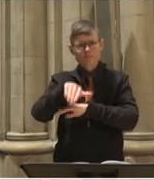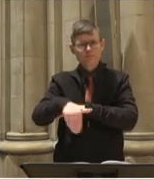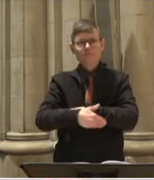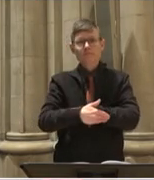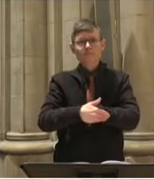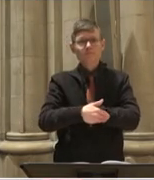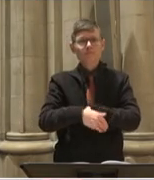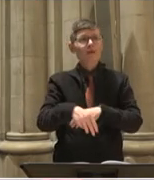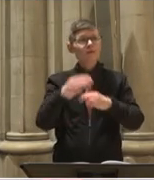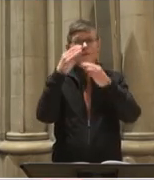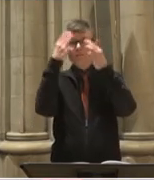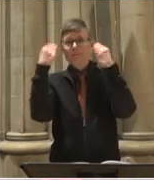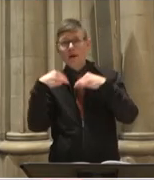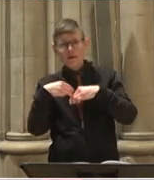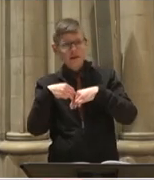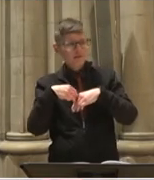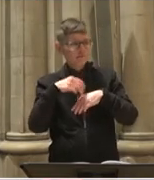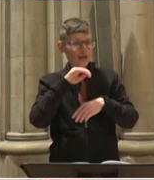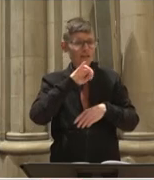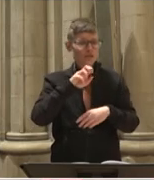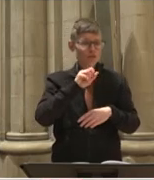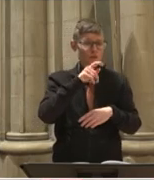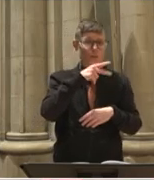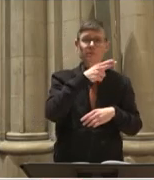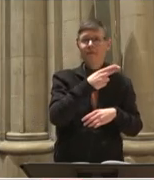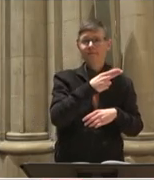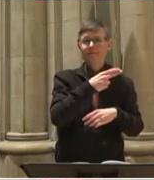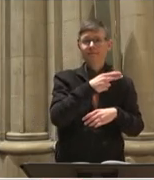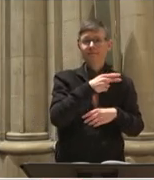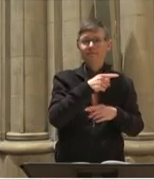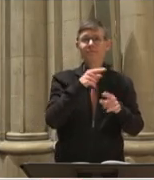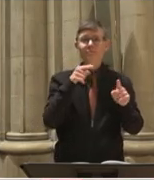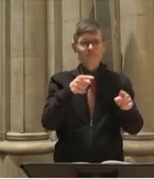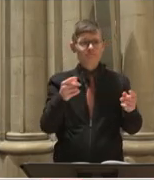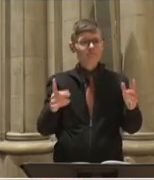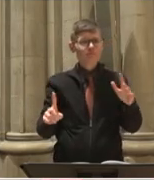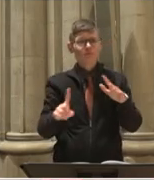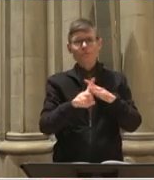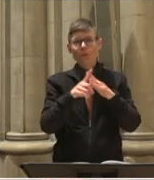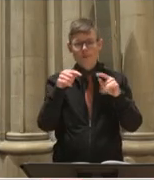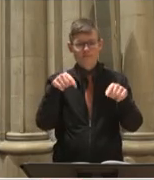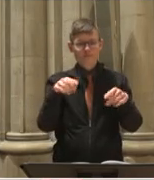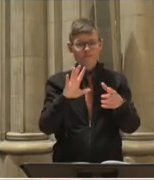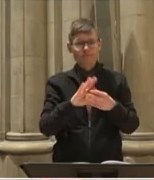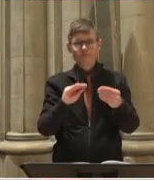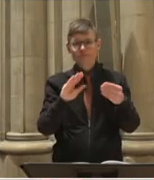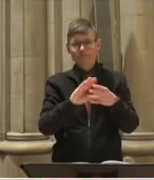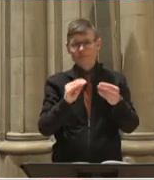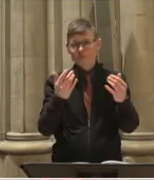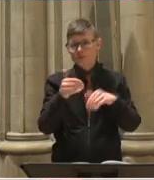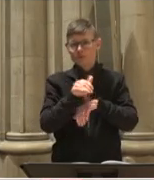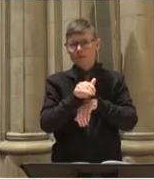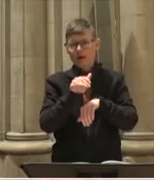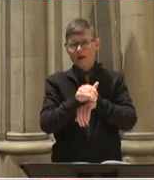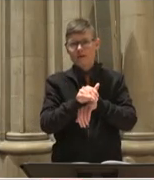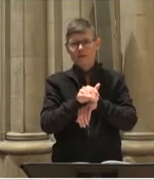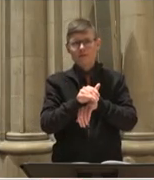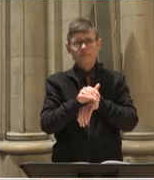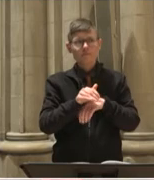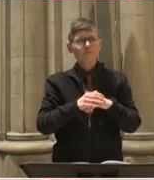Marys and Josephs come to us on this night with children in